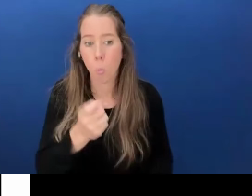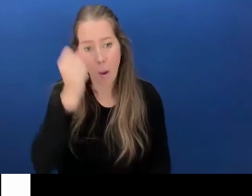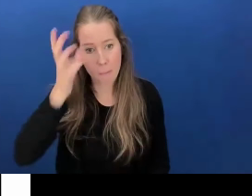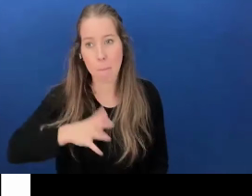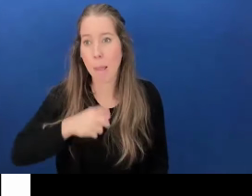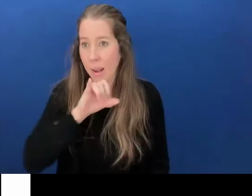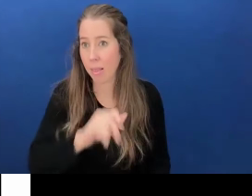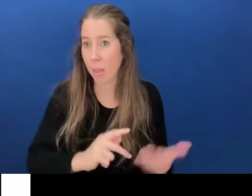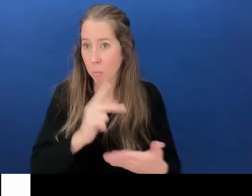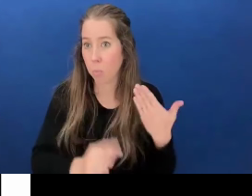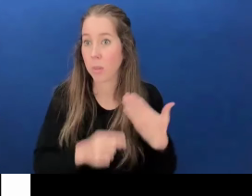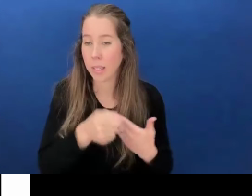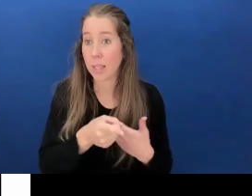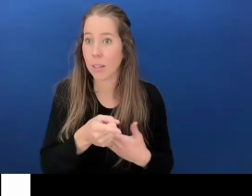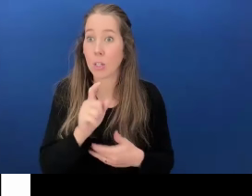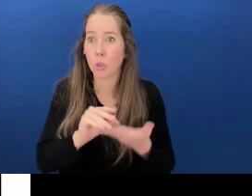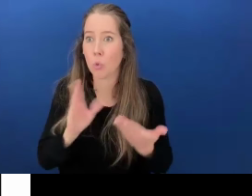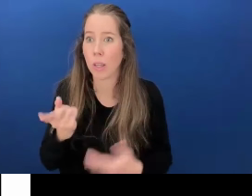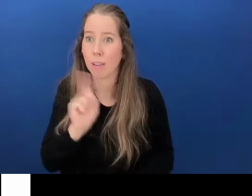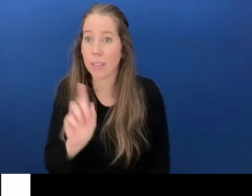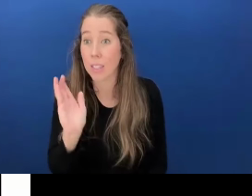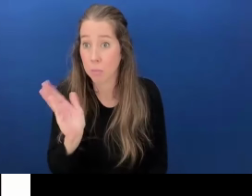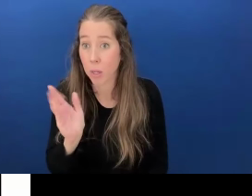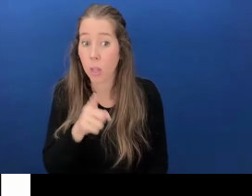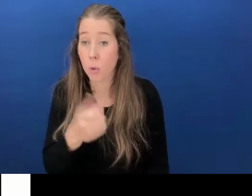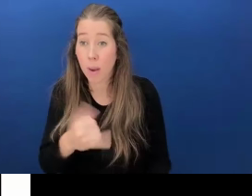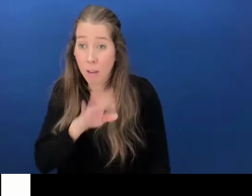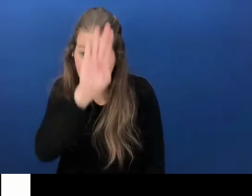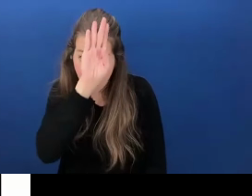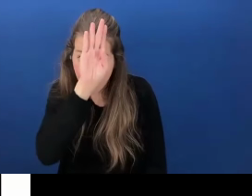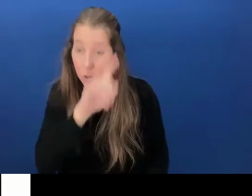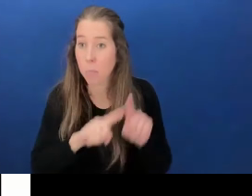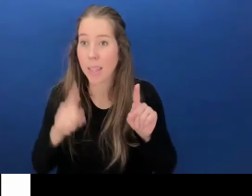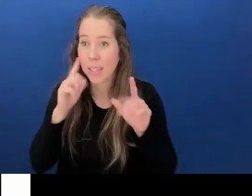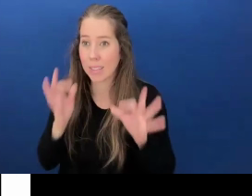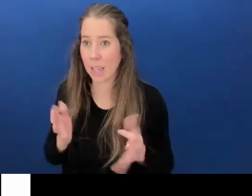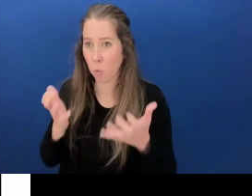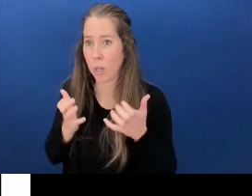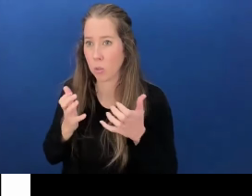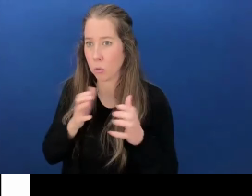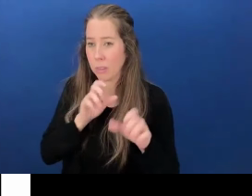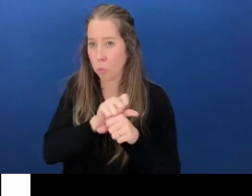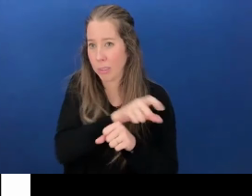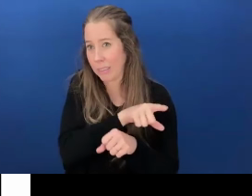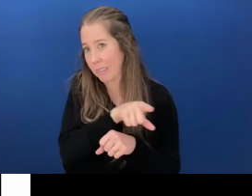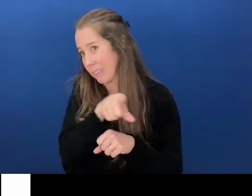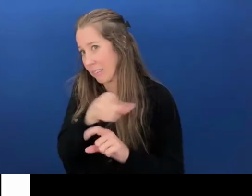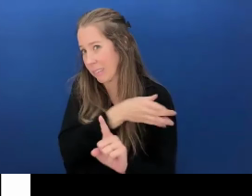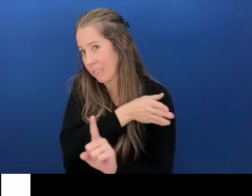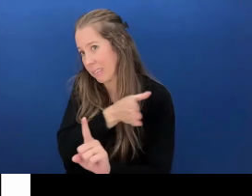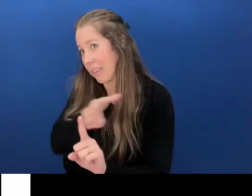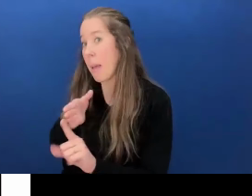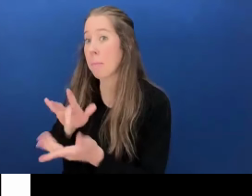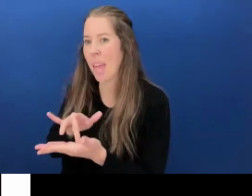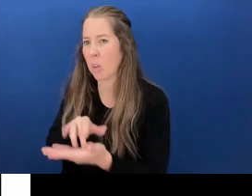he was one of their student speakers. He's currently a firefighter, but he's like, I want to work towards getting into the medical side of things now. He goes, I'm